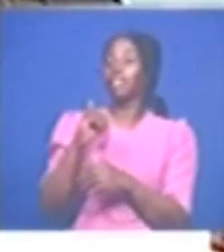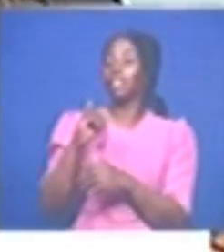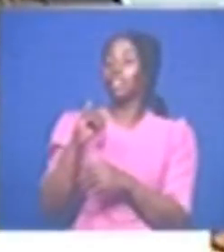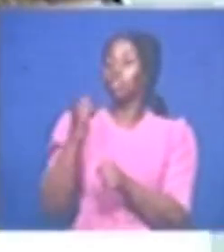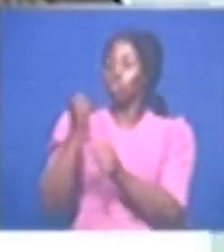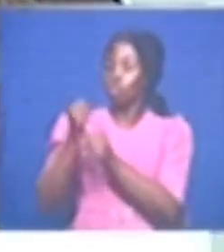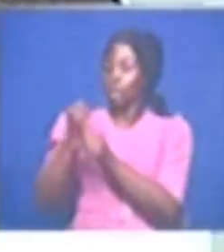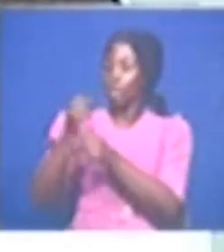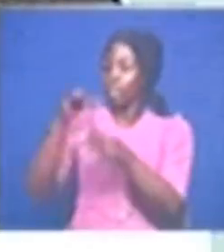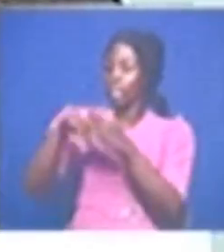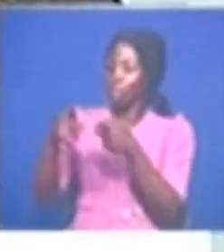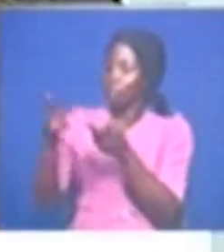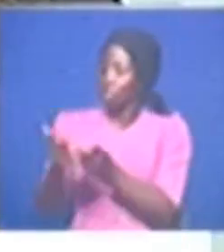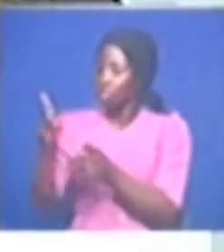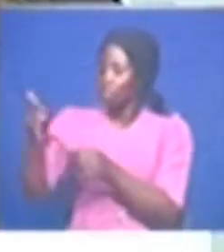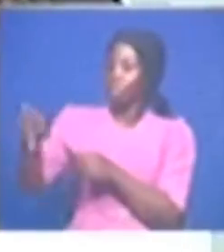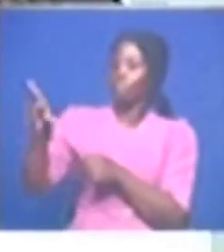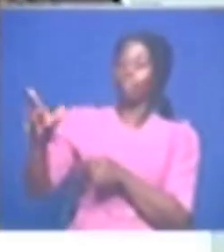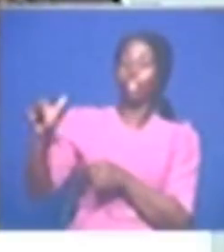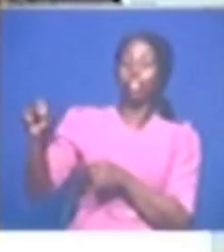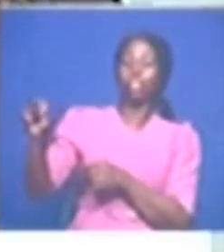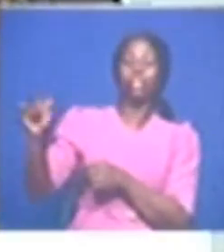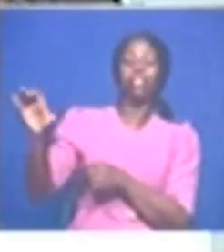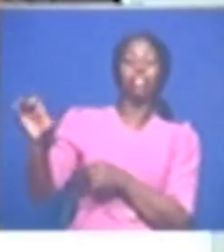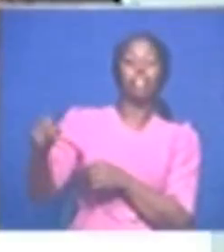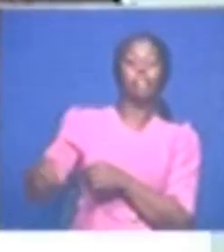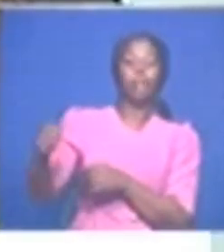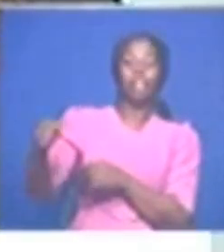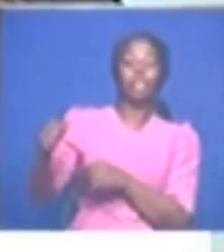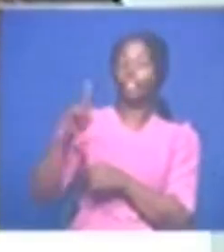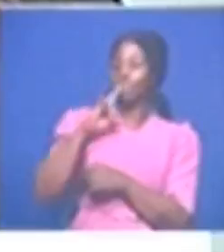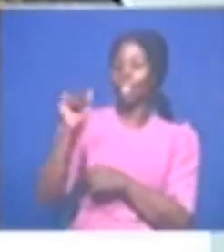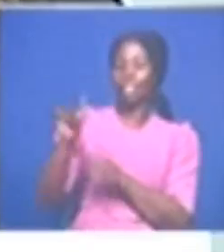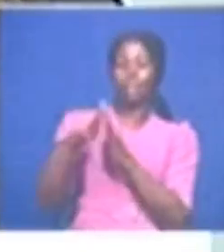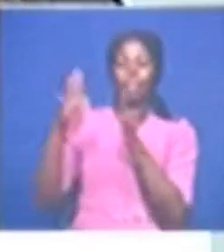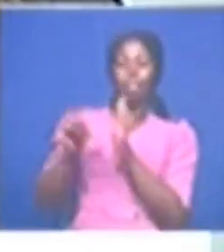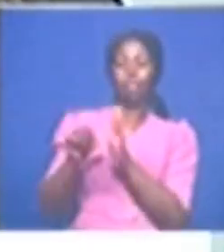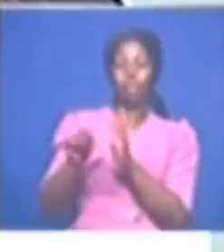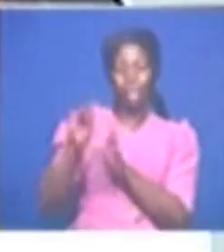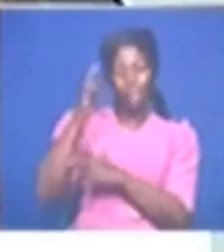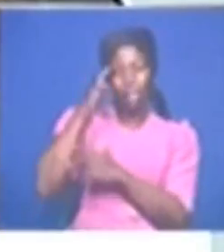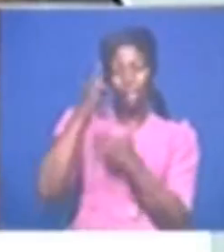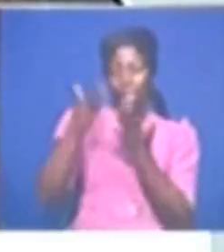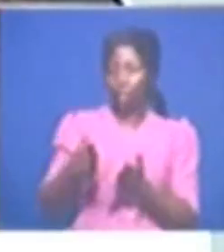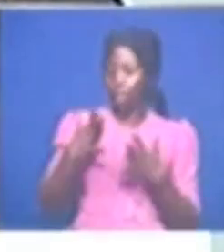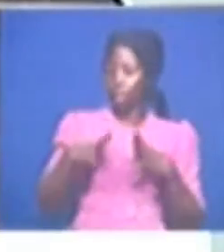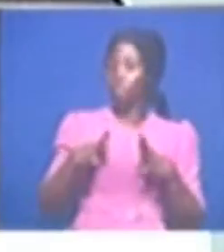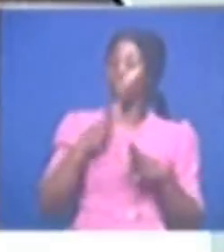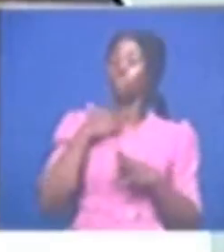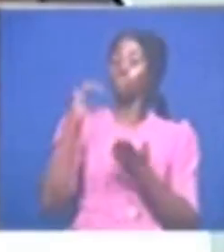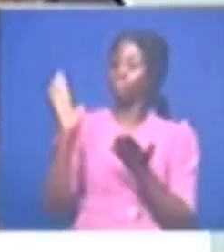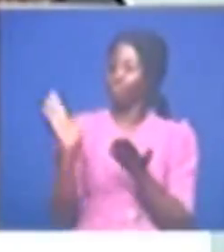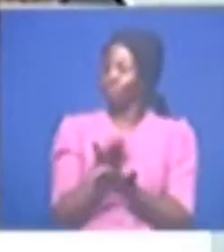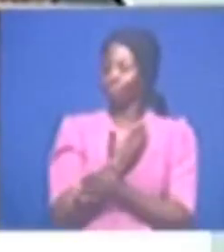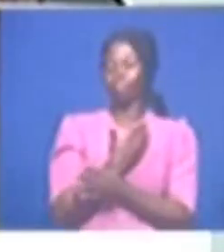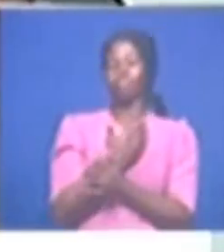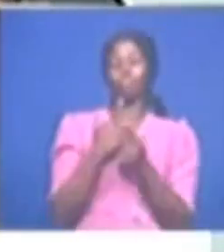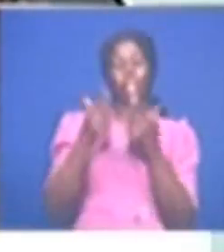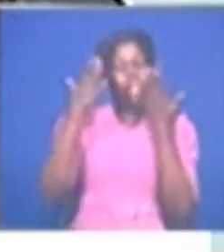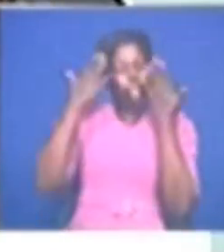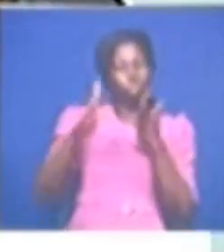bags. Because it's a big problem, and I think right now people really want to do away with them, but they don't know what to replace